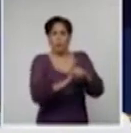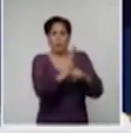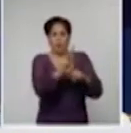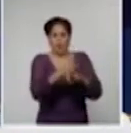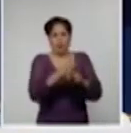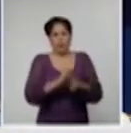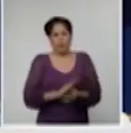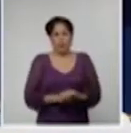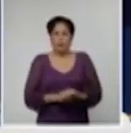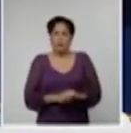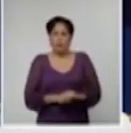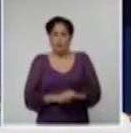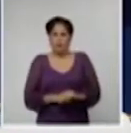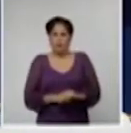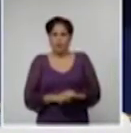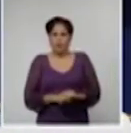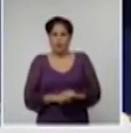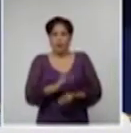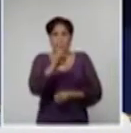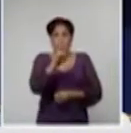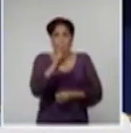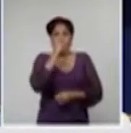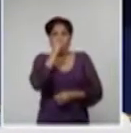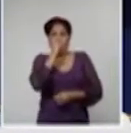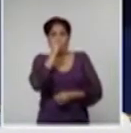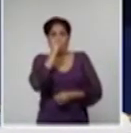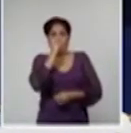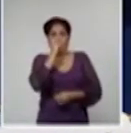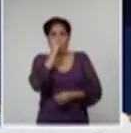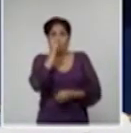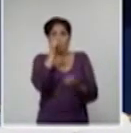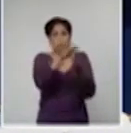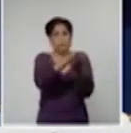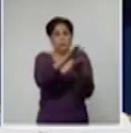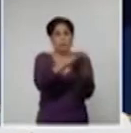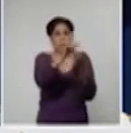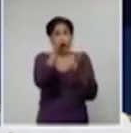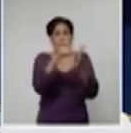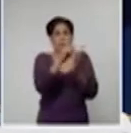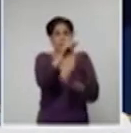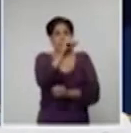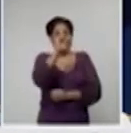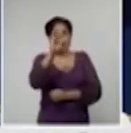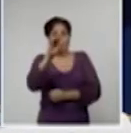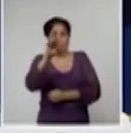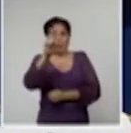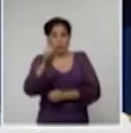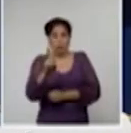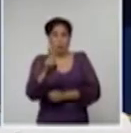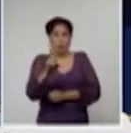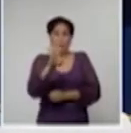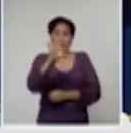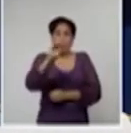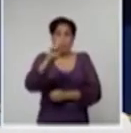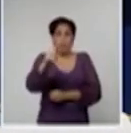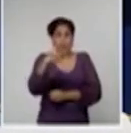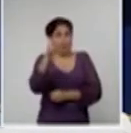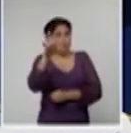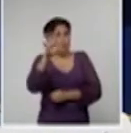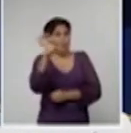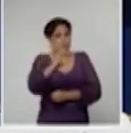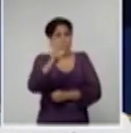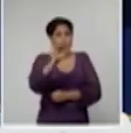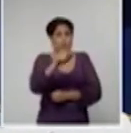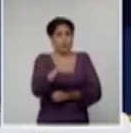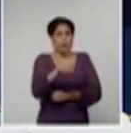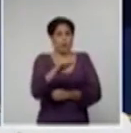for 54.2% of all cases confirmed since the beginning of the